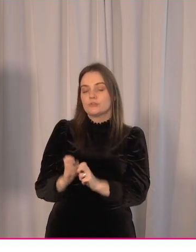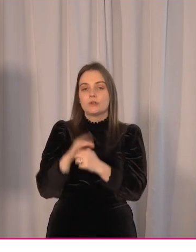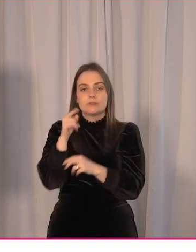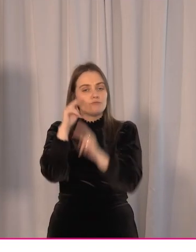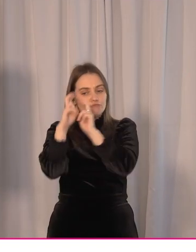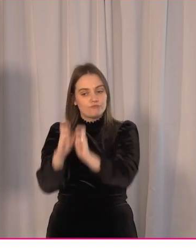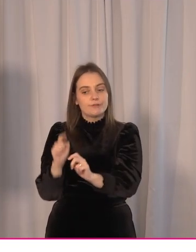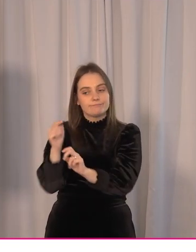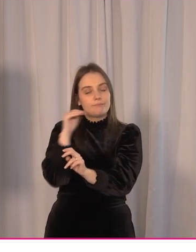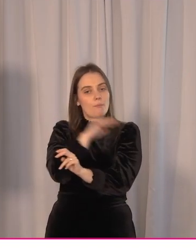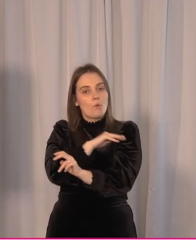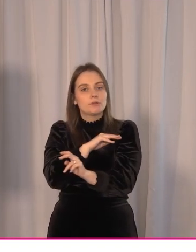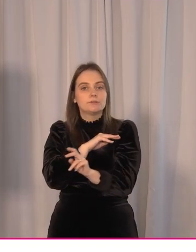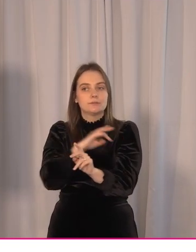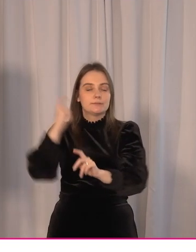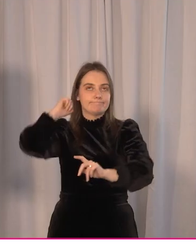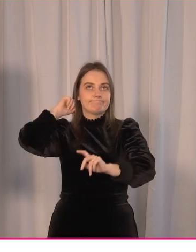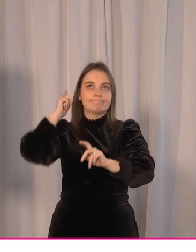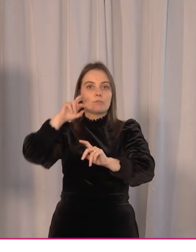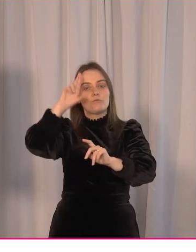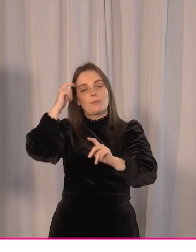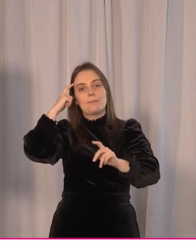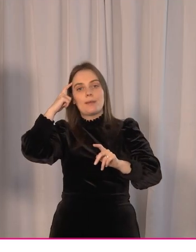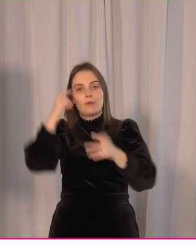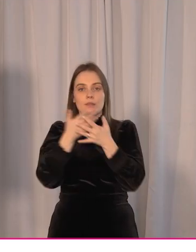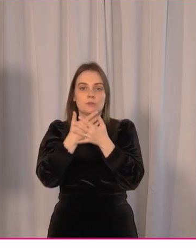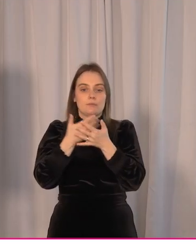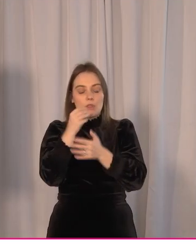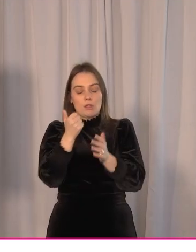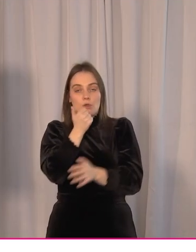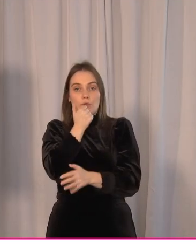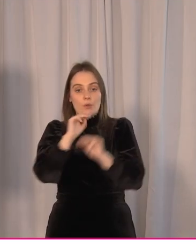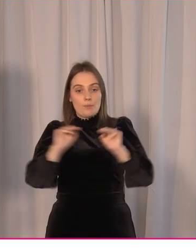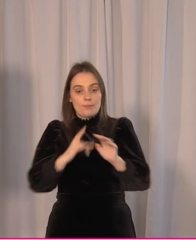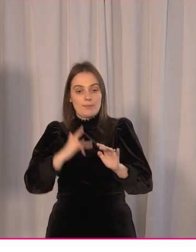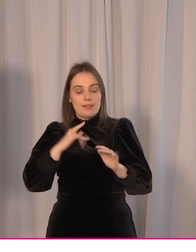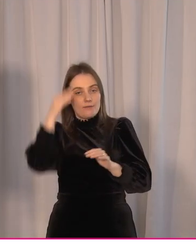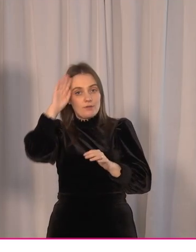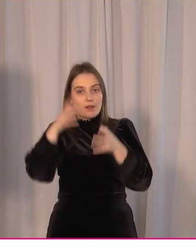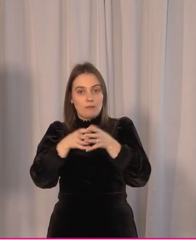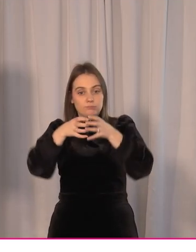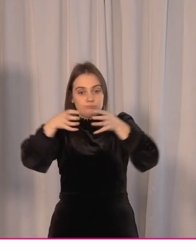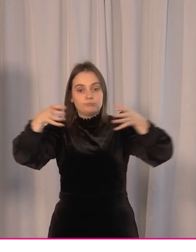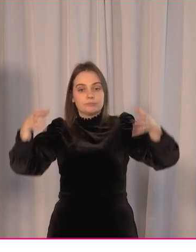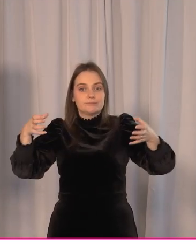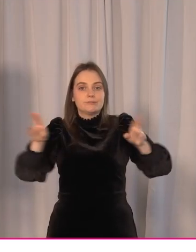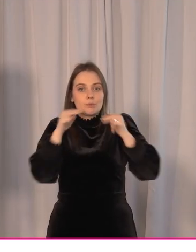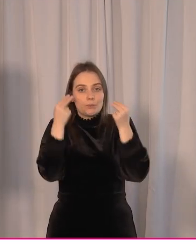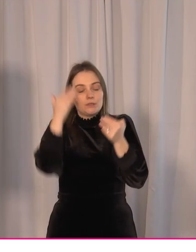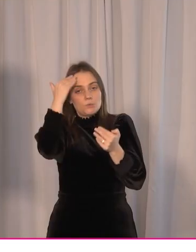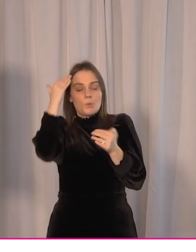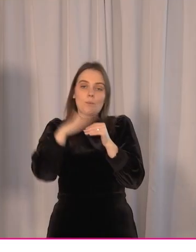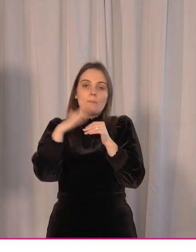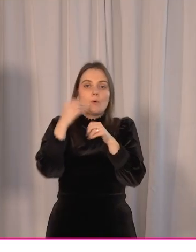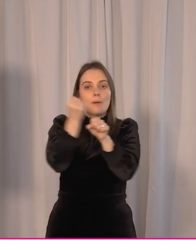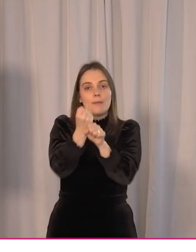critically important when you're reminded of our expanding population and new populations in Ireland. We need to learn about the way in